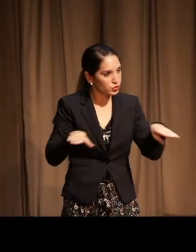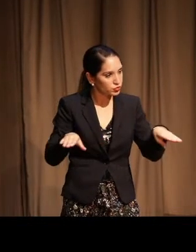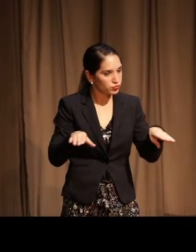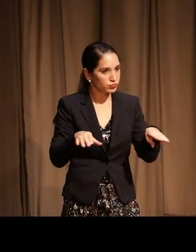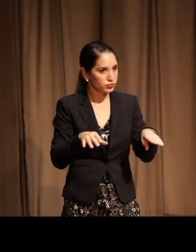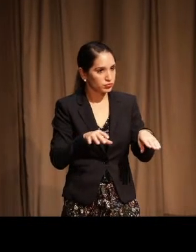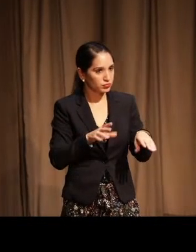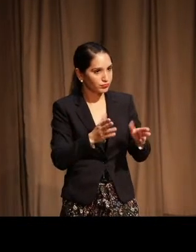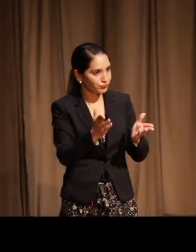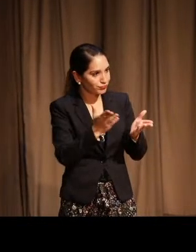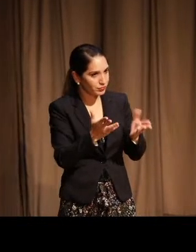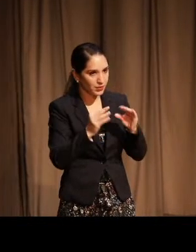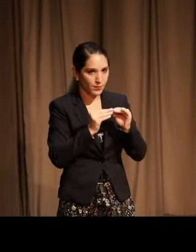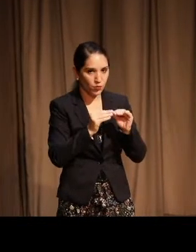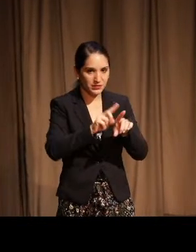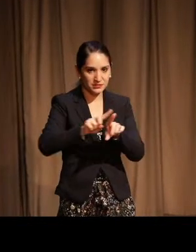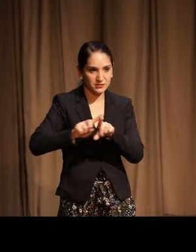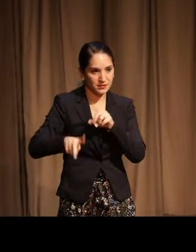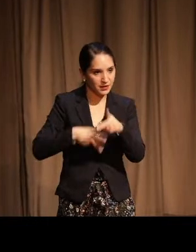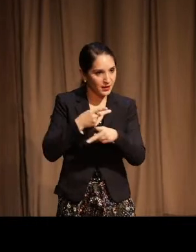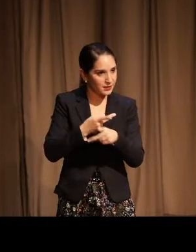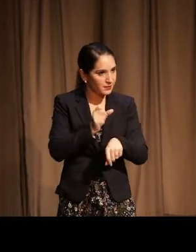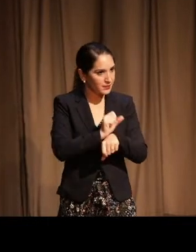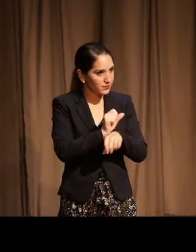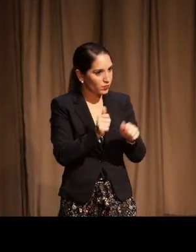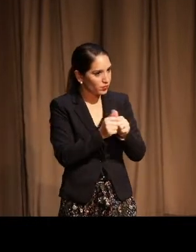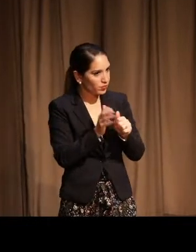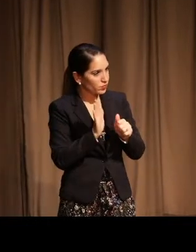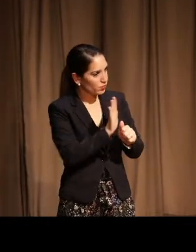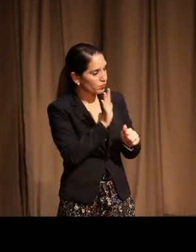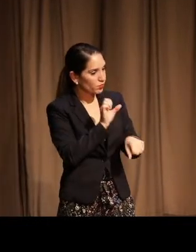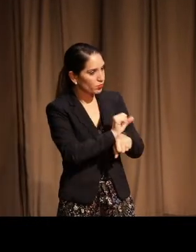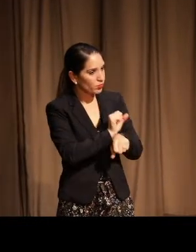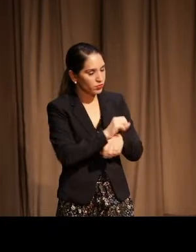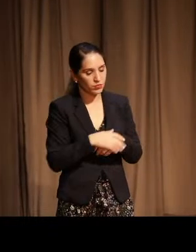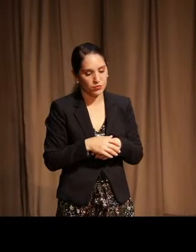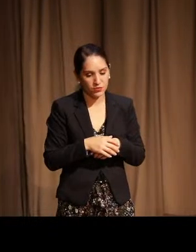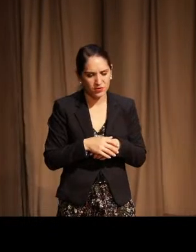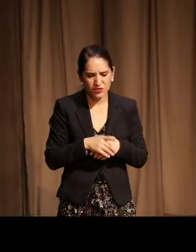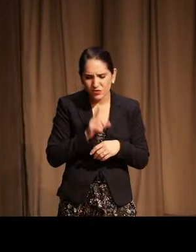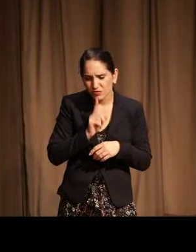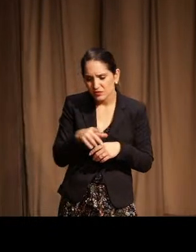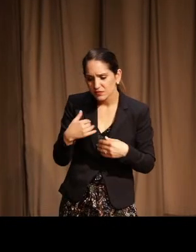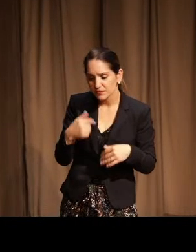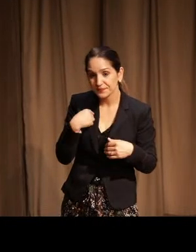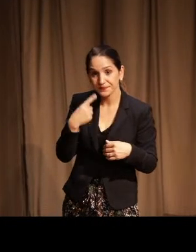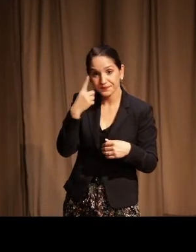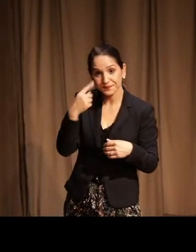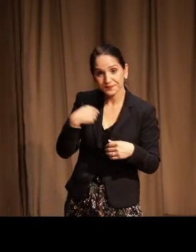bringing people into your work sometimes? Yeah, for me, it's very inspiring